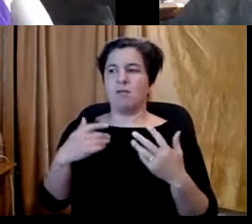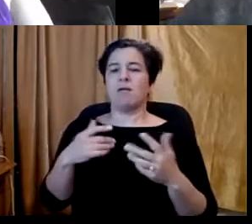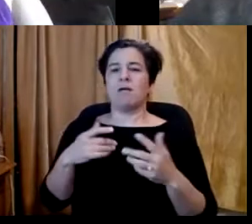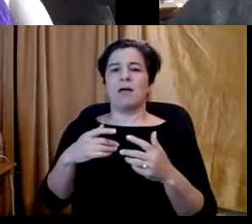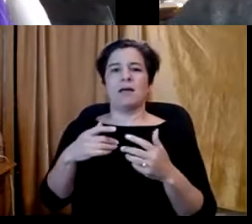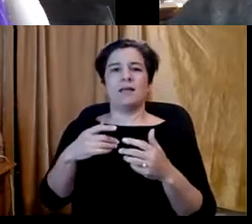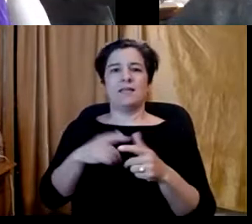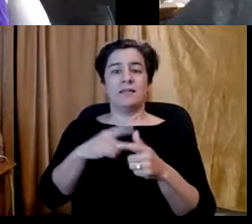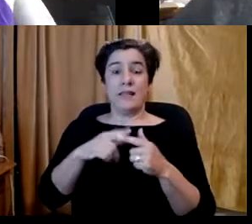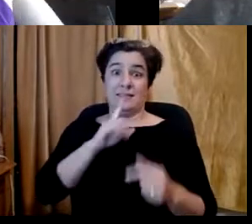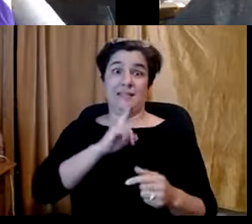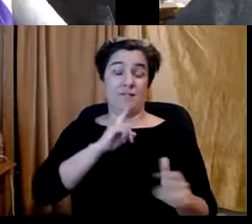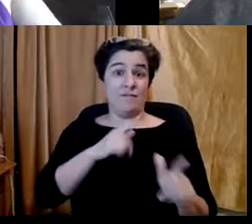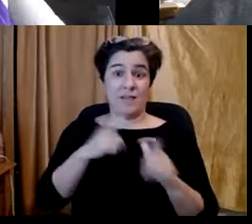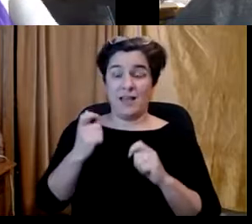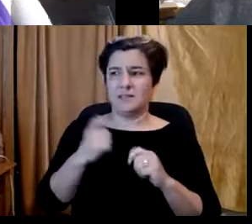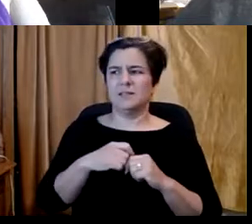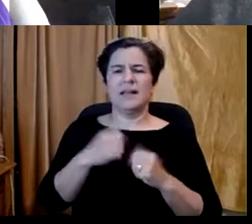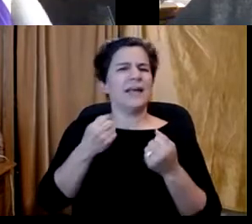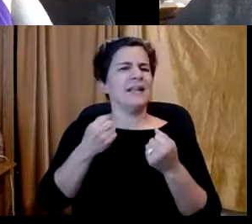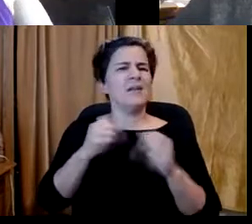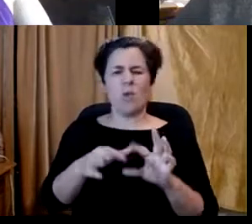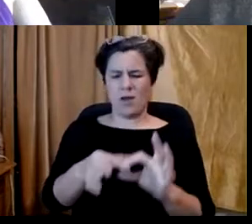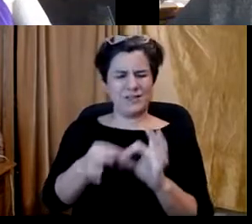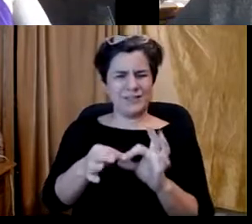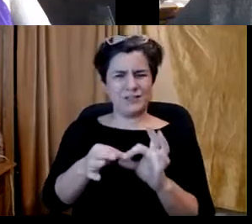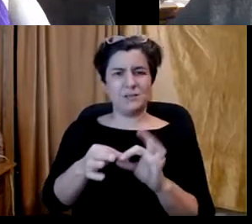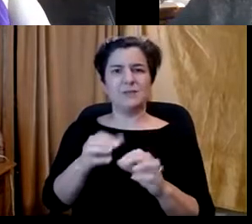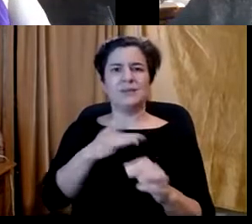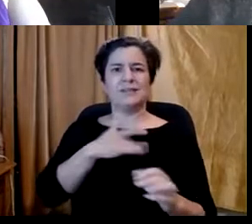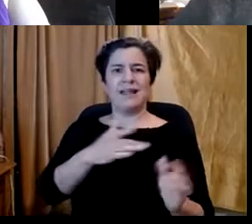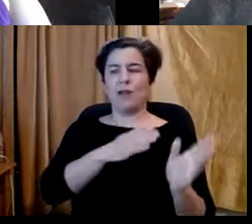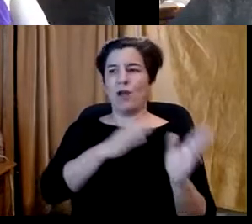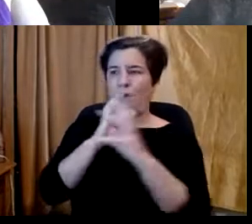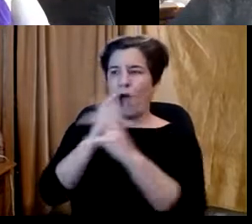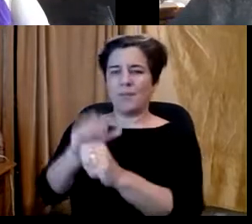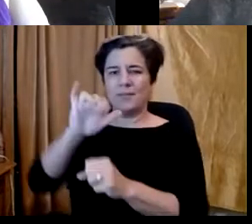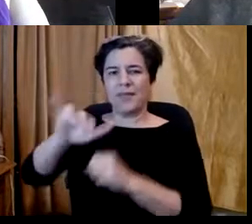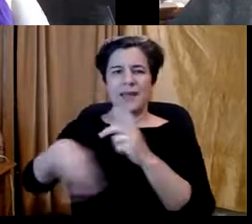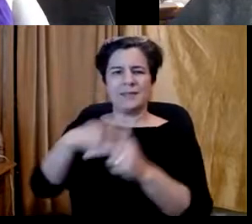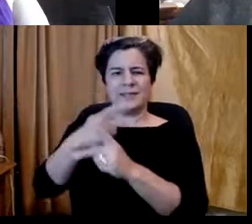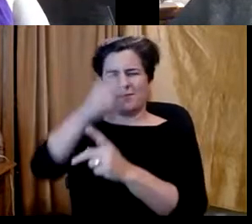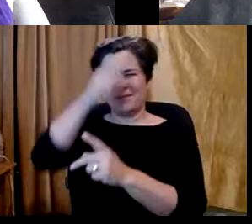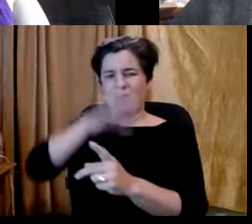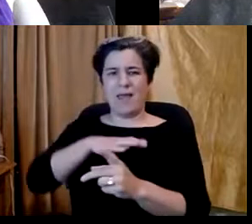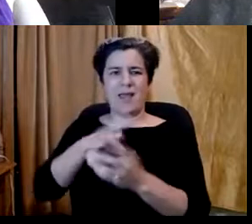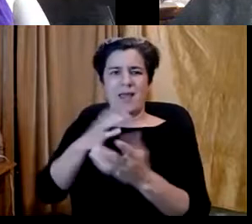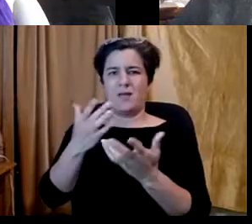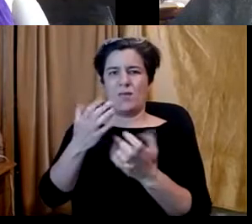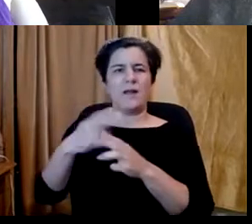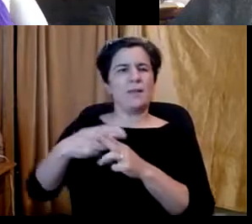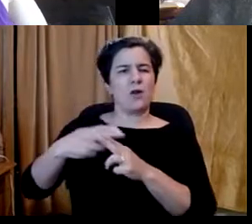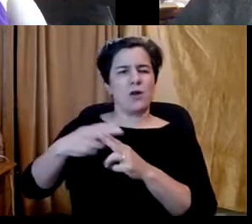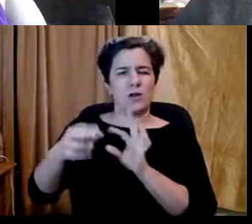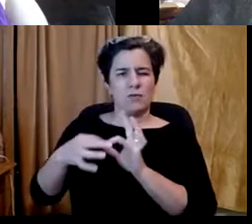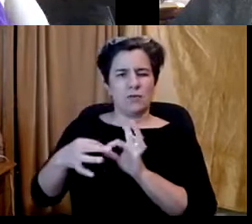to gravitate towards those men. But what I found to be really important is trying to figure out when